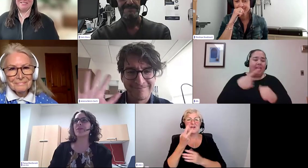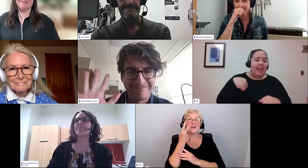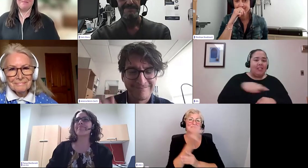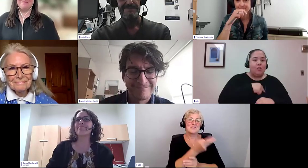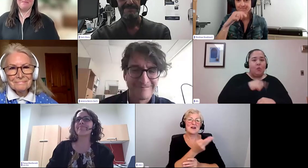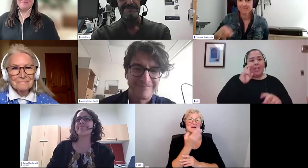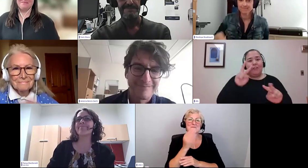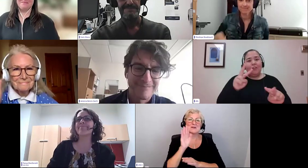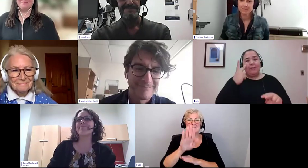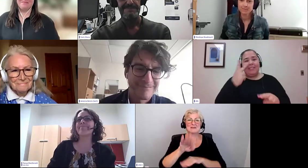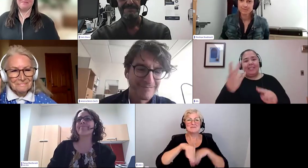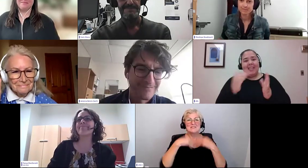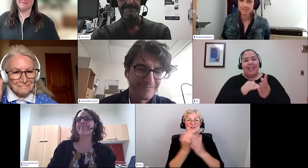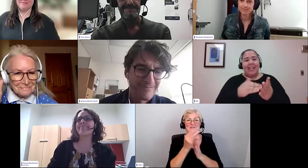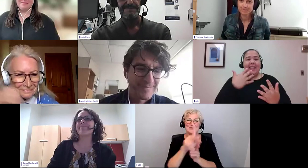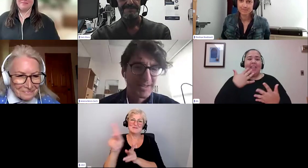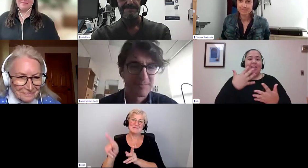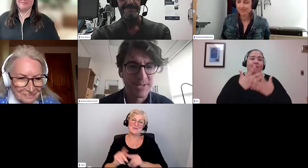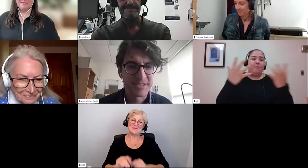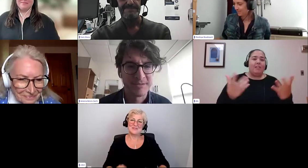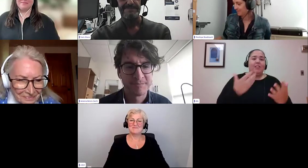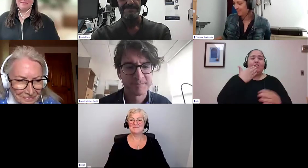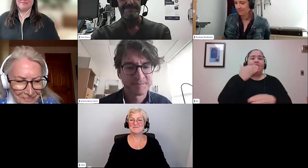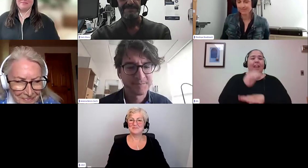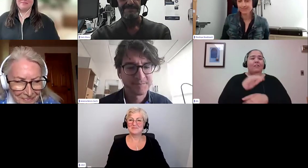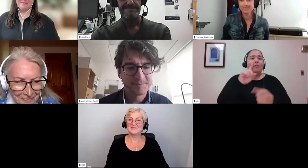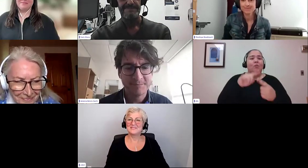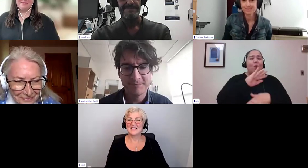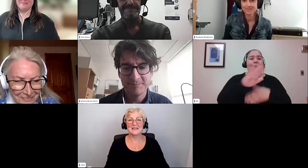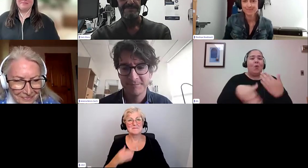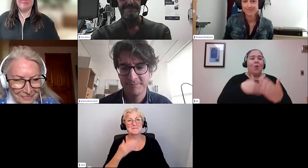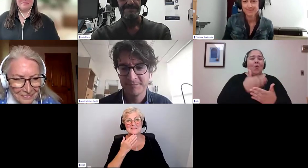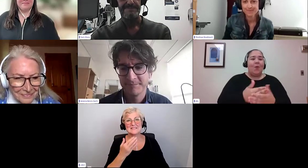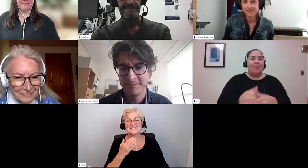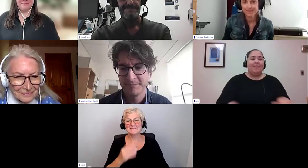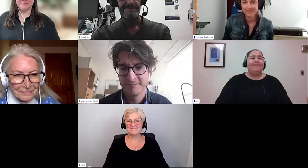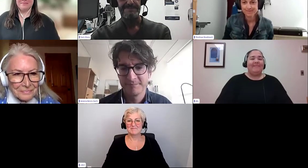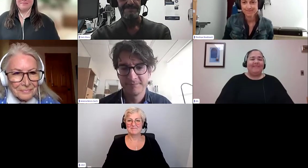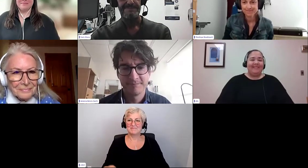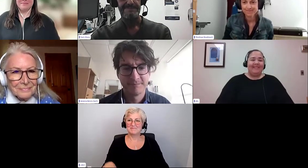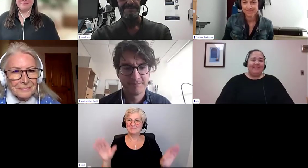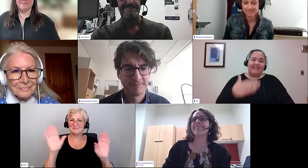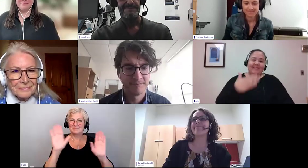again. Thank you very much, and a good afternoon to all. Thank you.